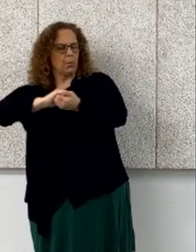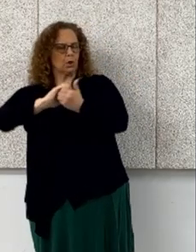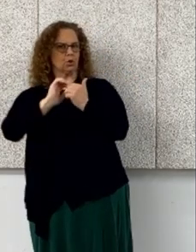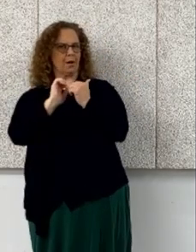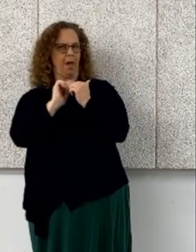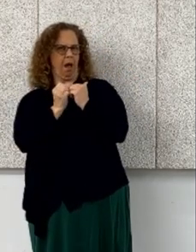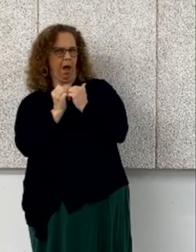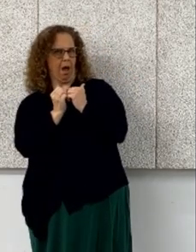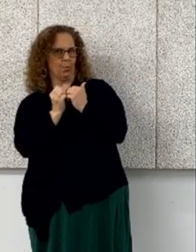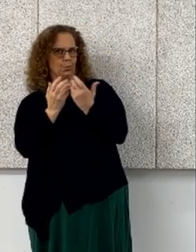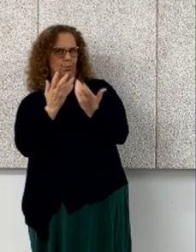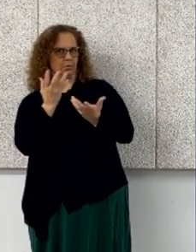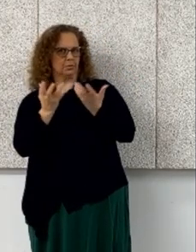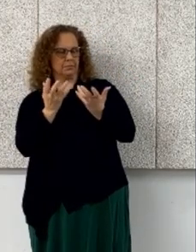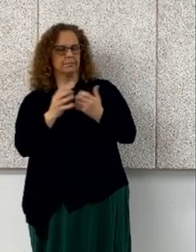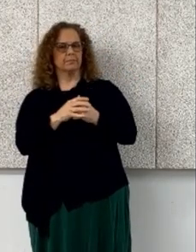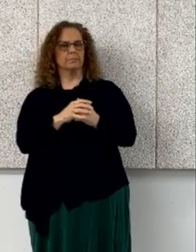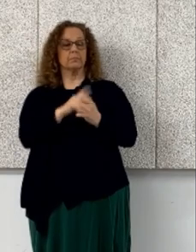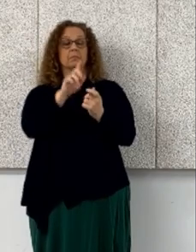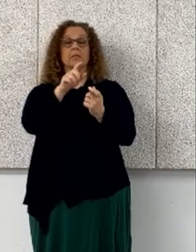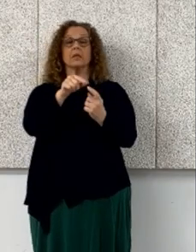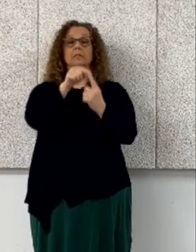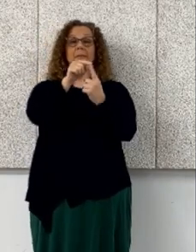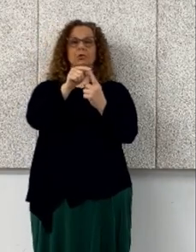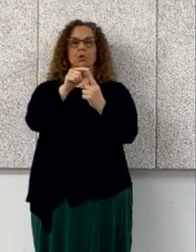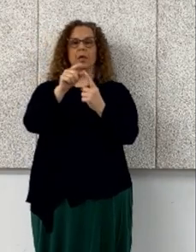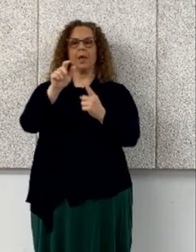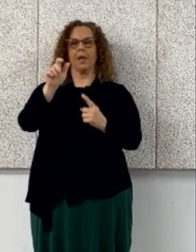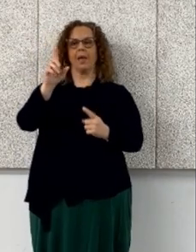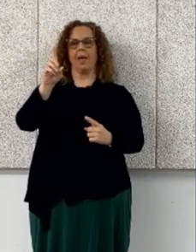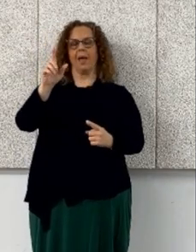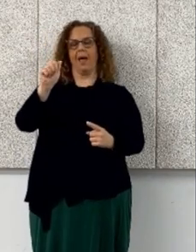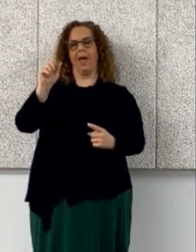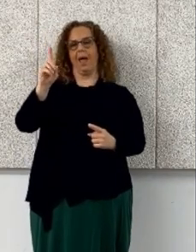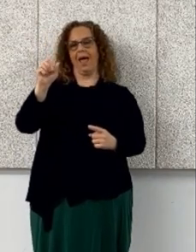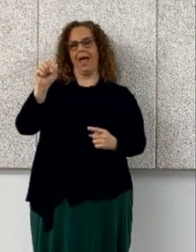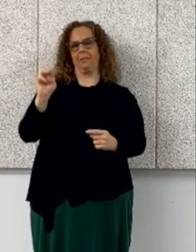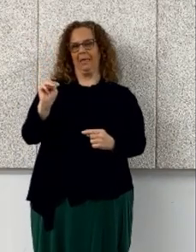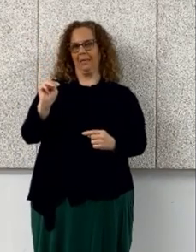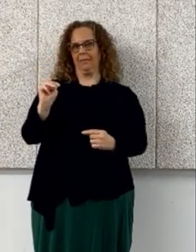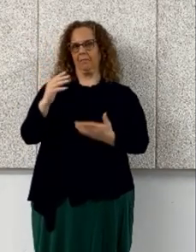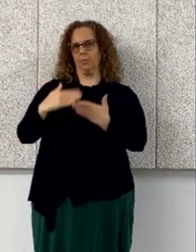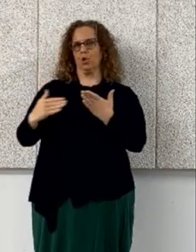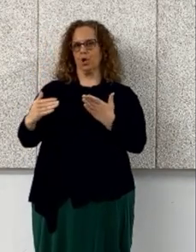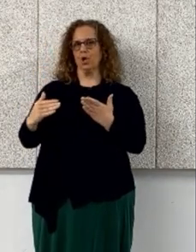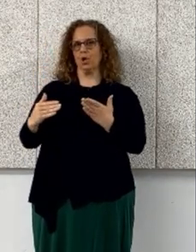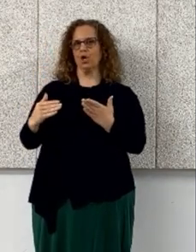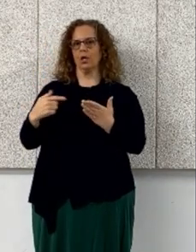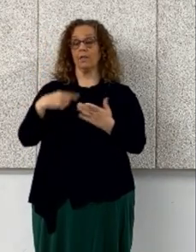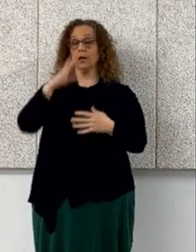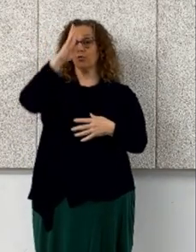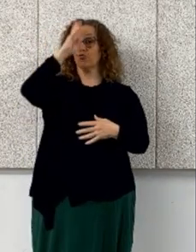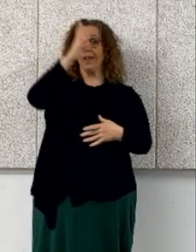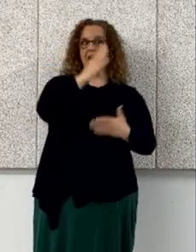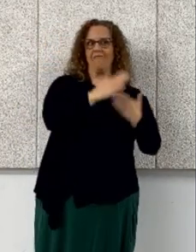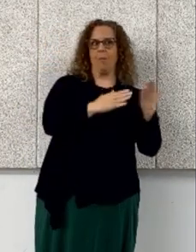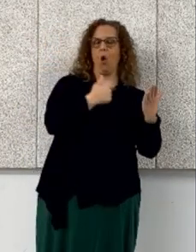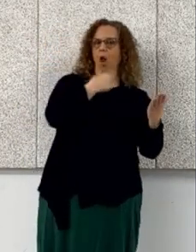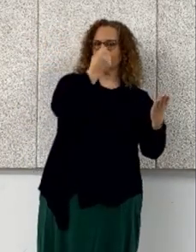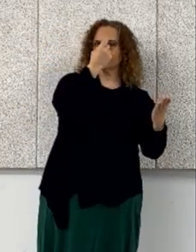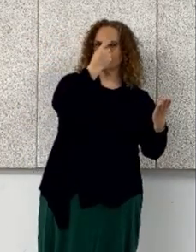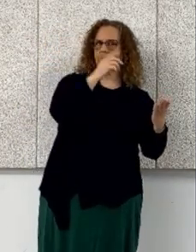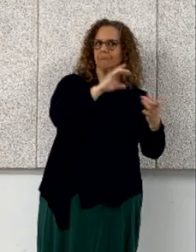into practice, particularly on the administrative side, because I think we talk about that a lot on the creative side, but not enough on the admin